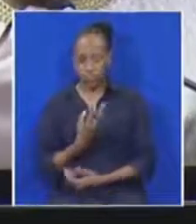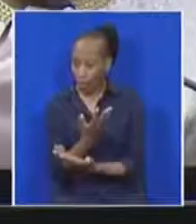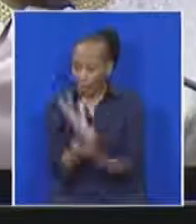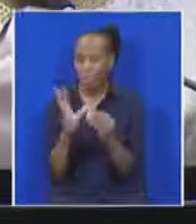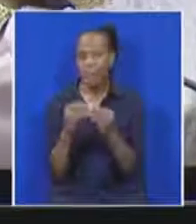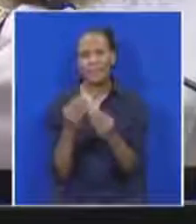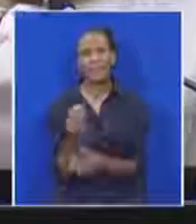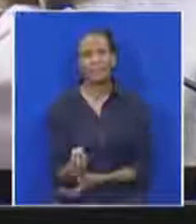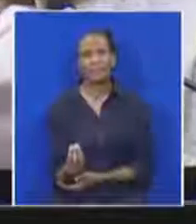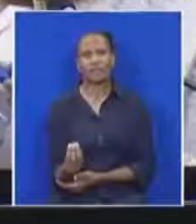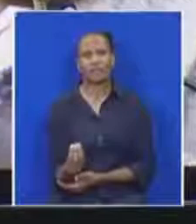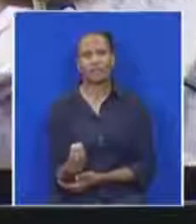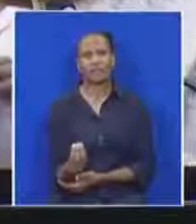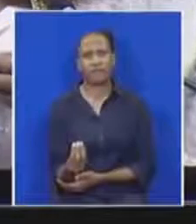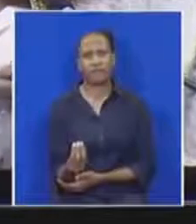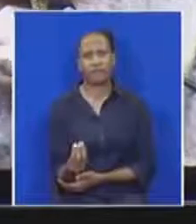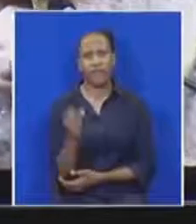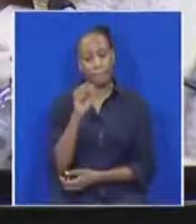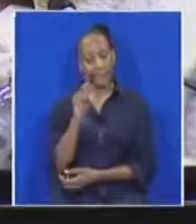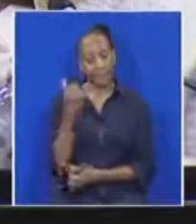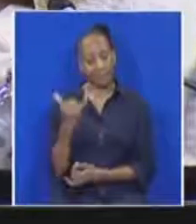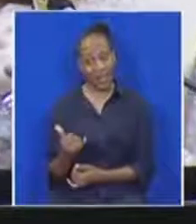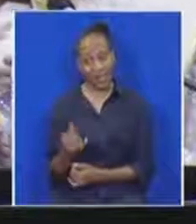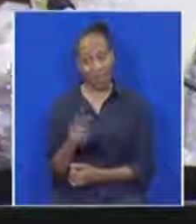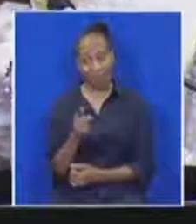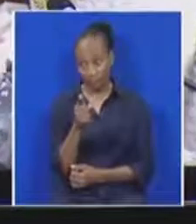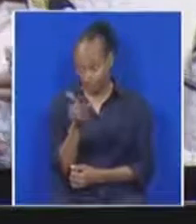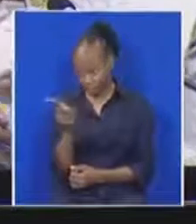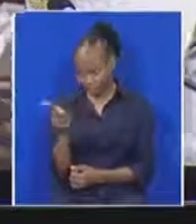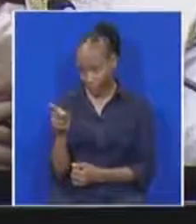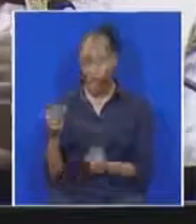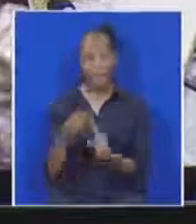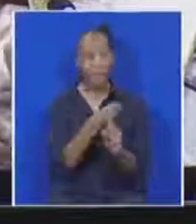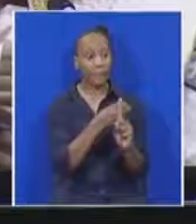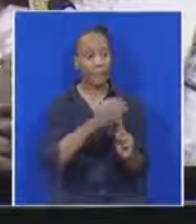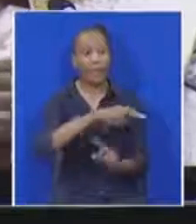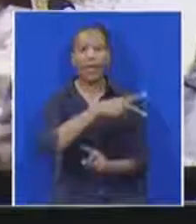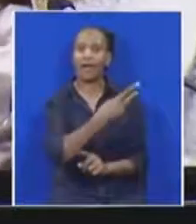House is definitely being abused by yourselves.